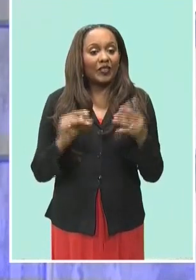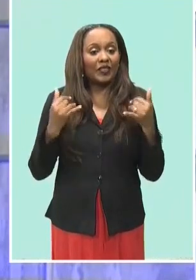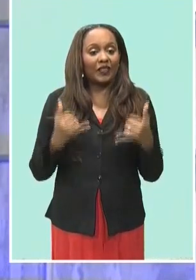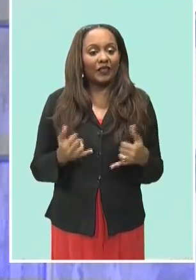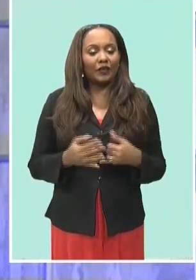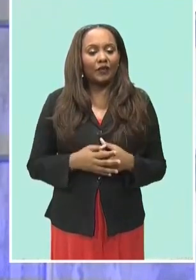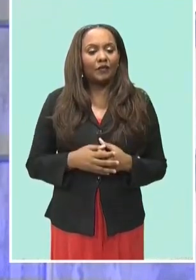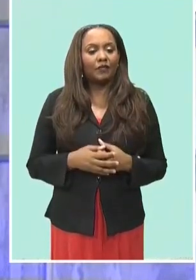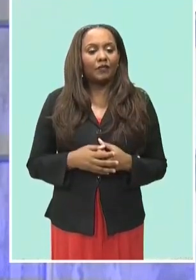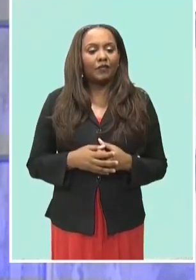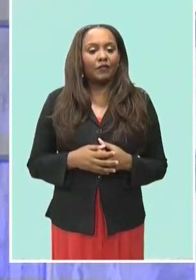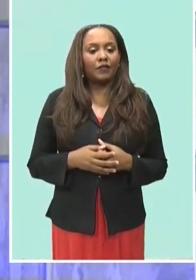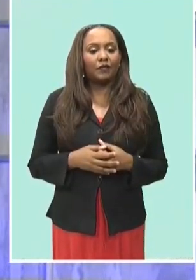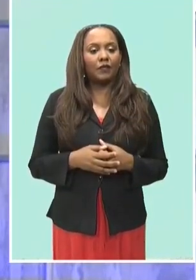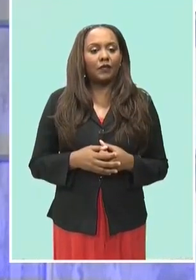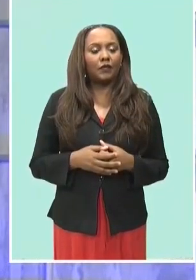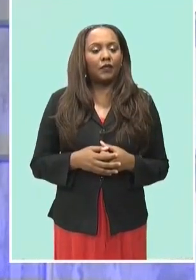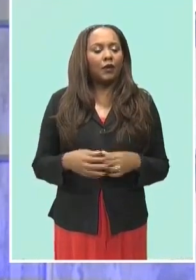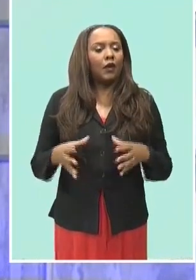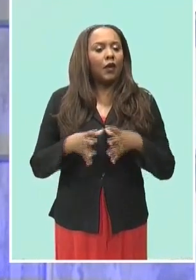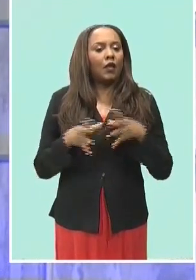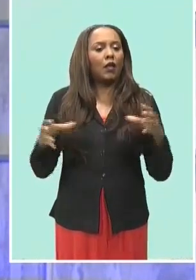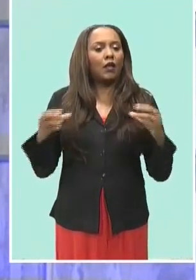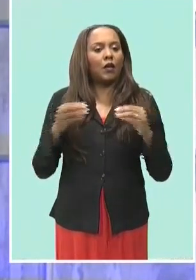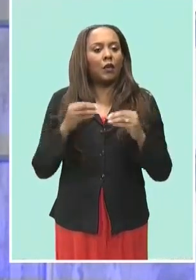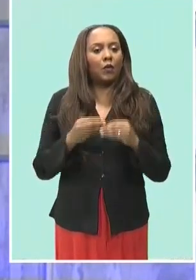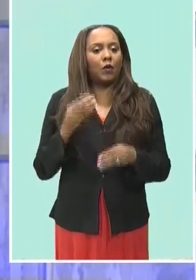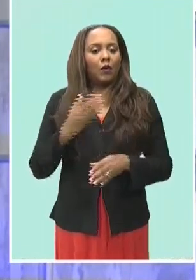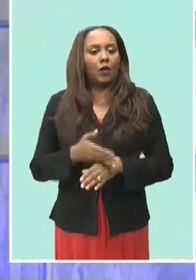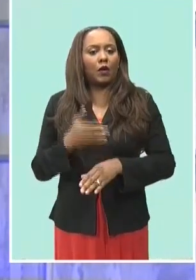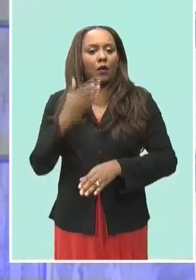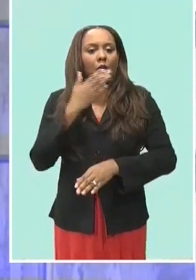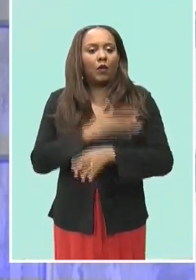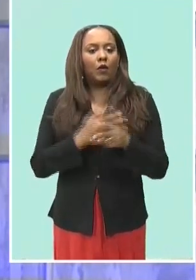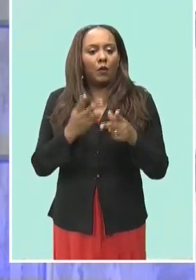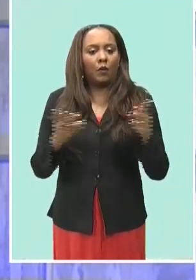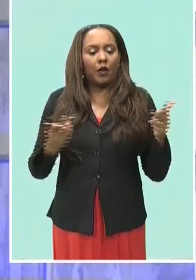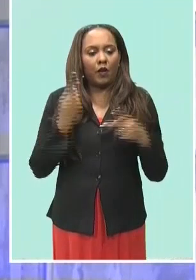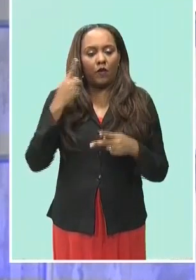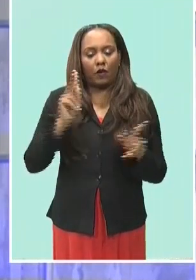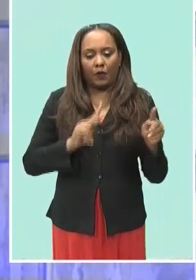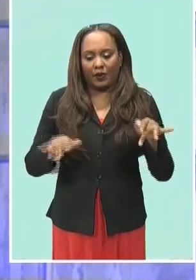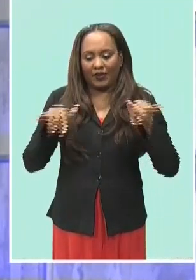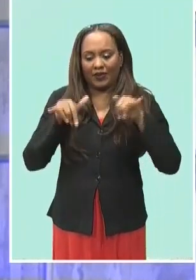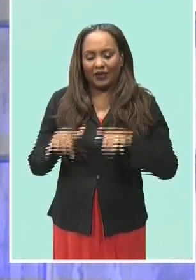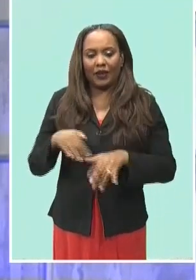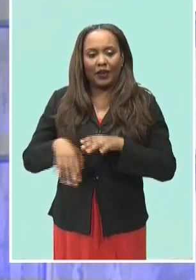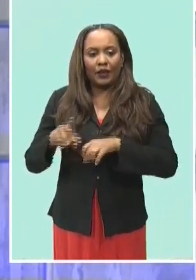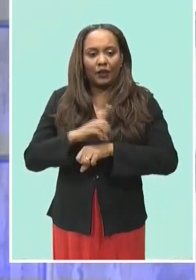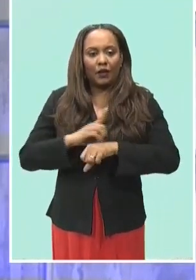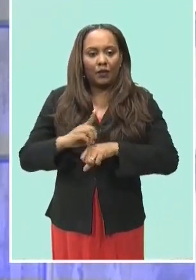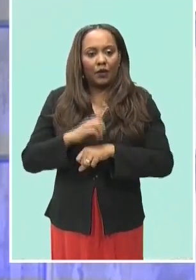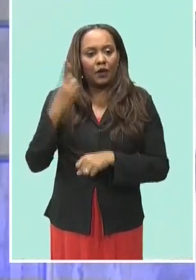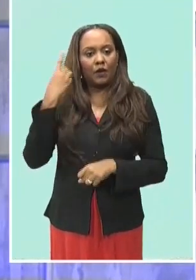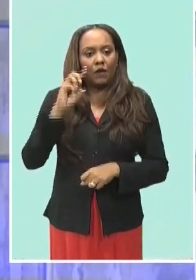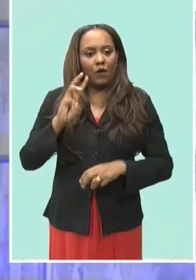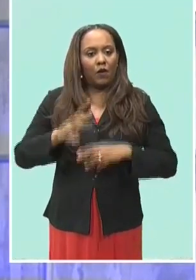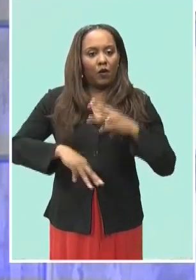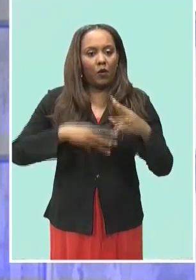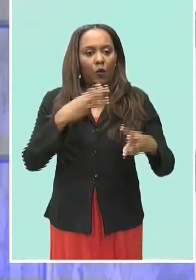there's expected to be improved accommodation for the increase in patrons for this year's World Creole Festival in Dominica.